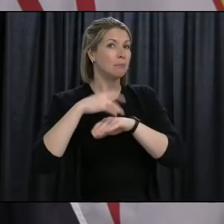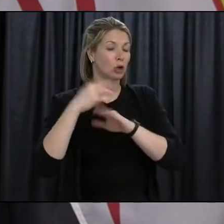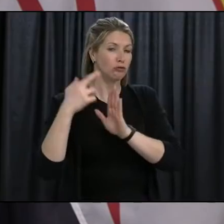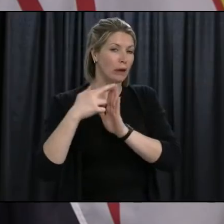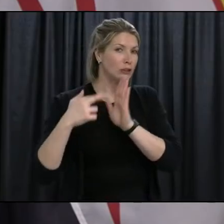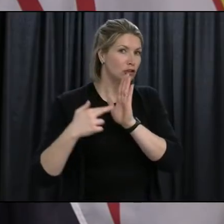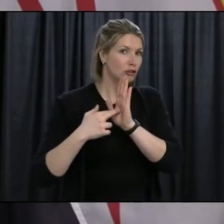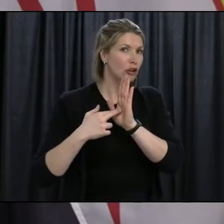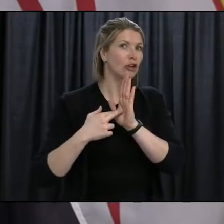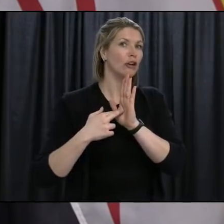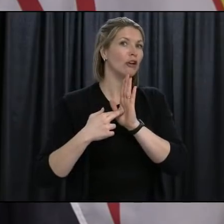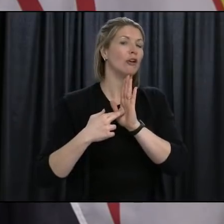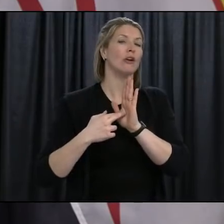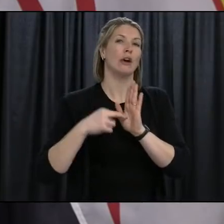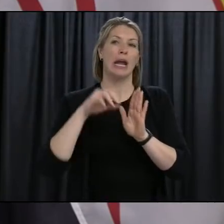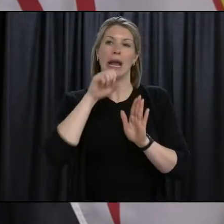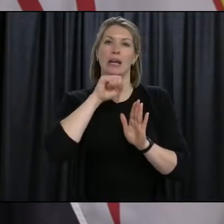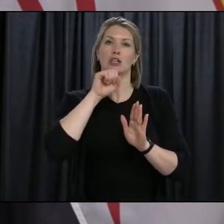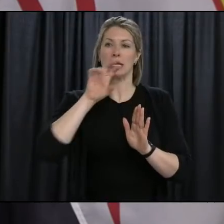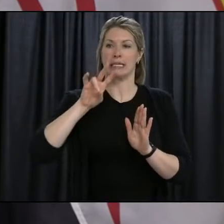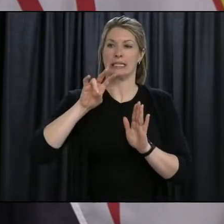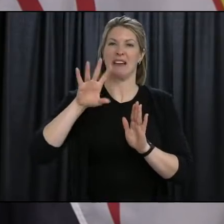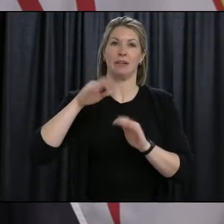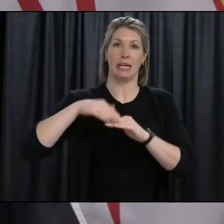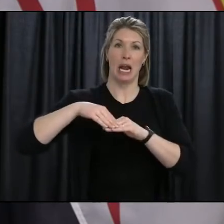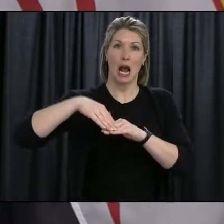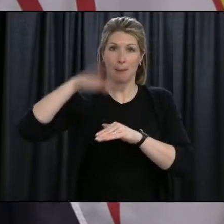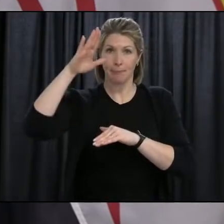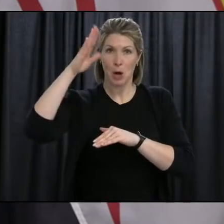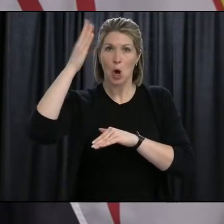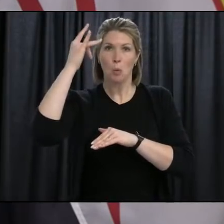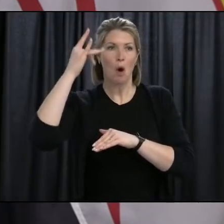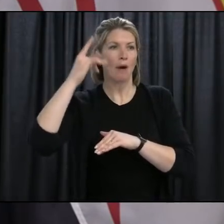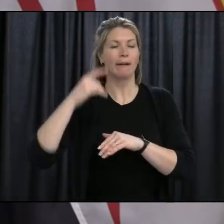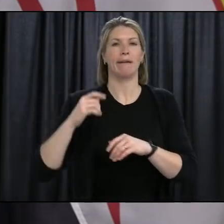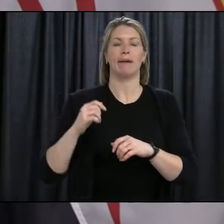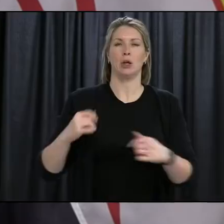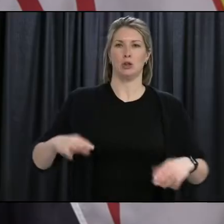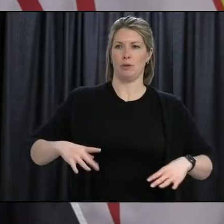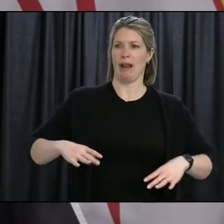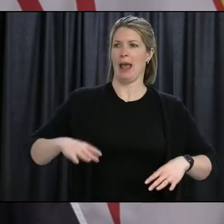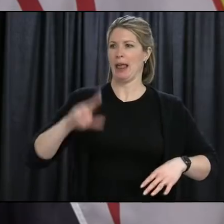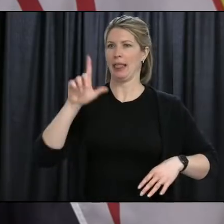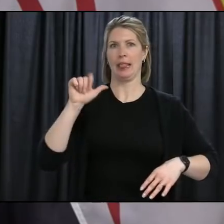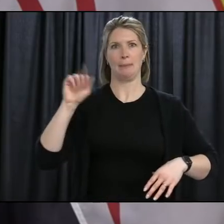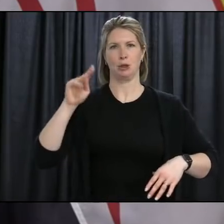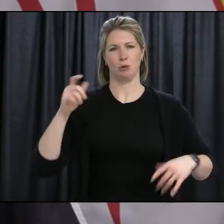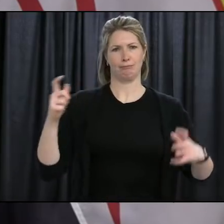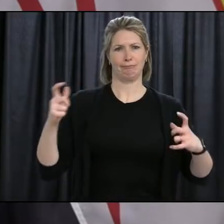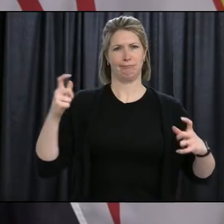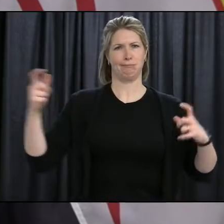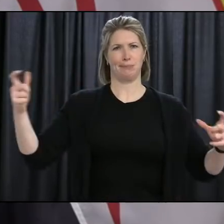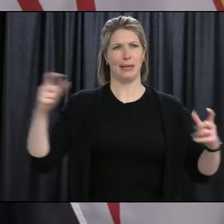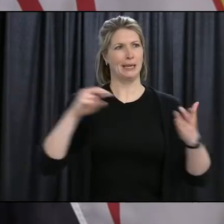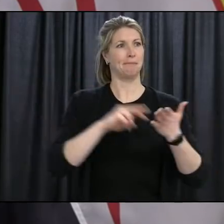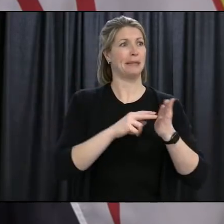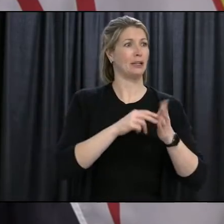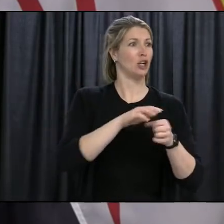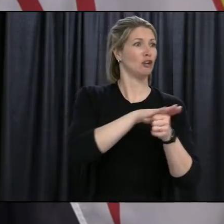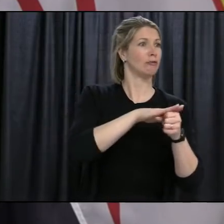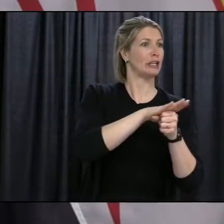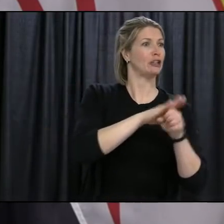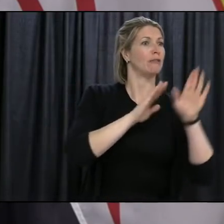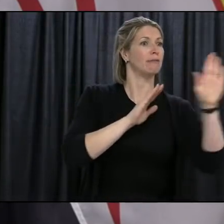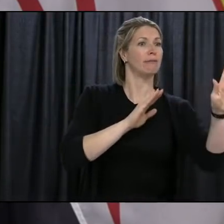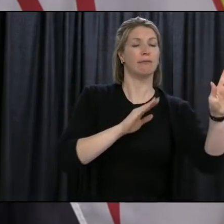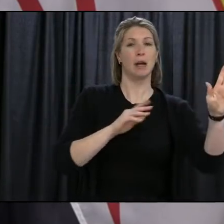were ready to move to less than 85 earlier than others, we'd be able to do that fairly easily. So, but yes,